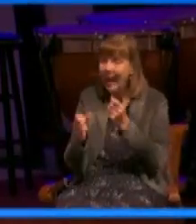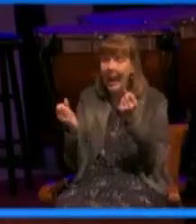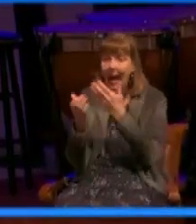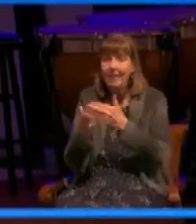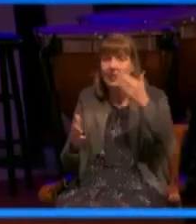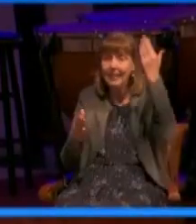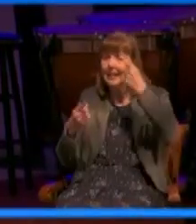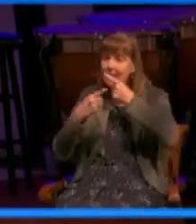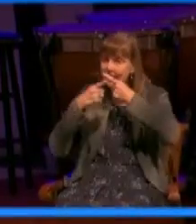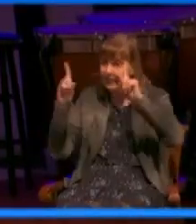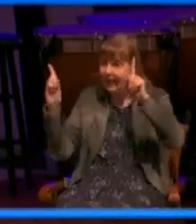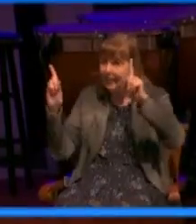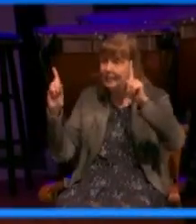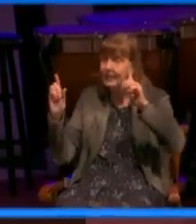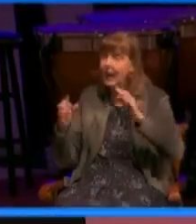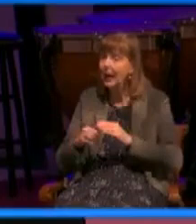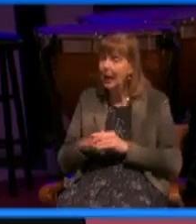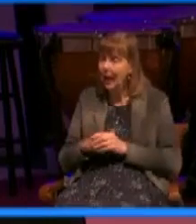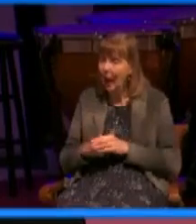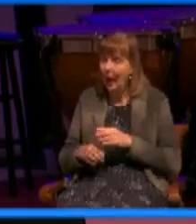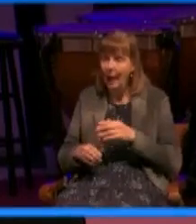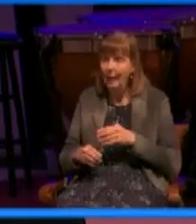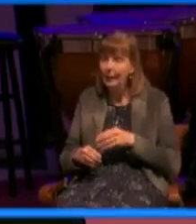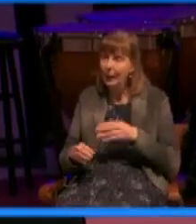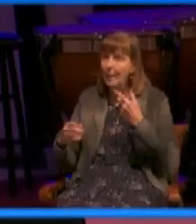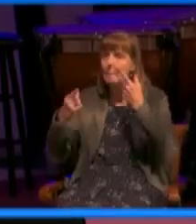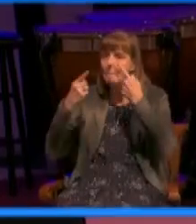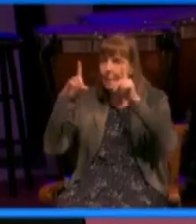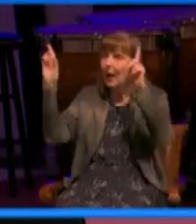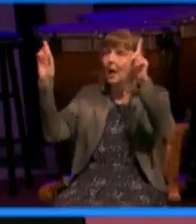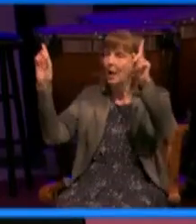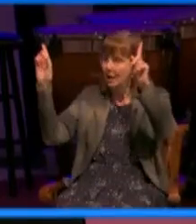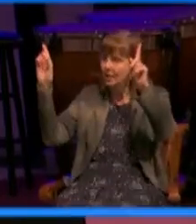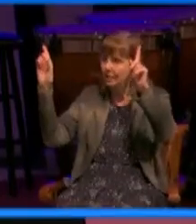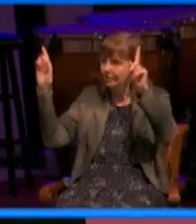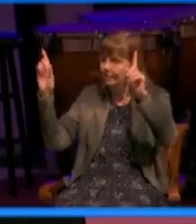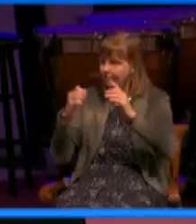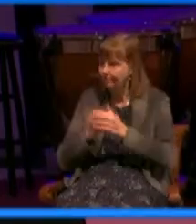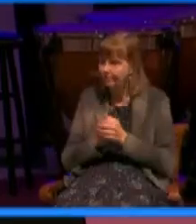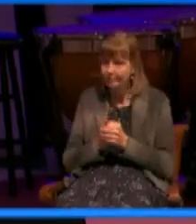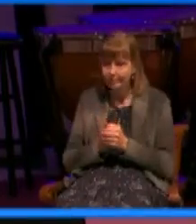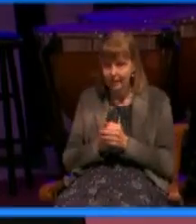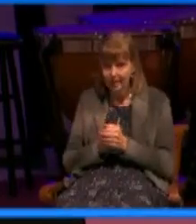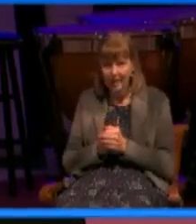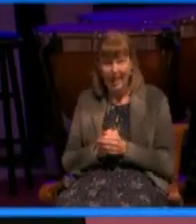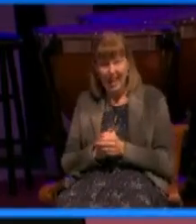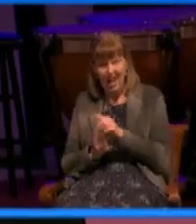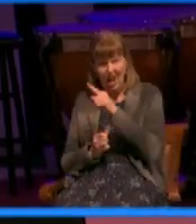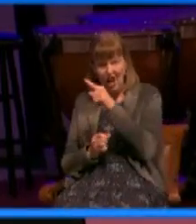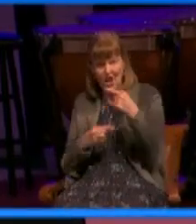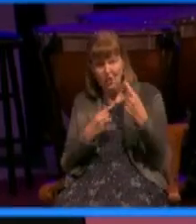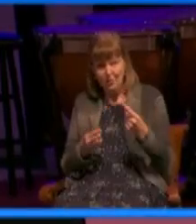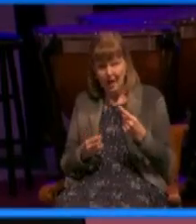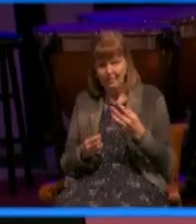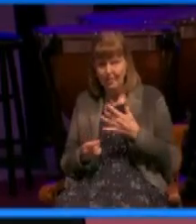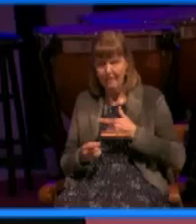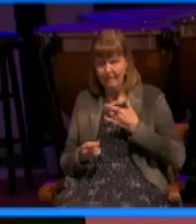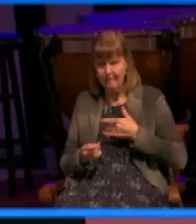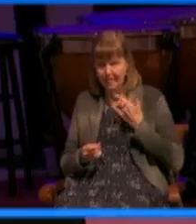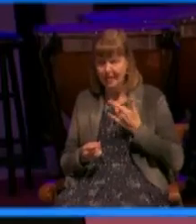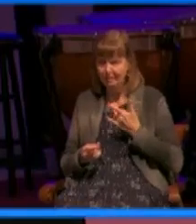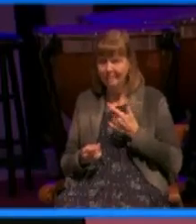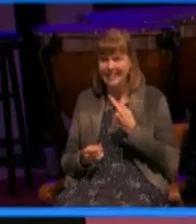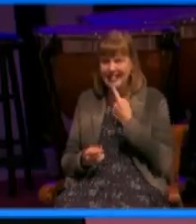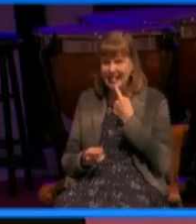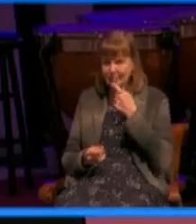declares for us by his grace and his mercy. Have you ever been let down by a promise? Sure you have.